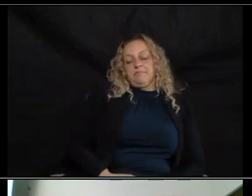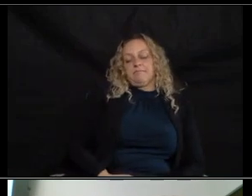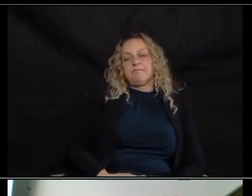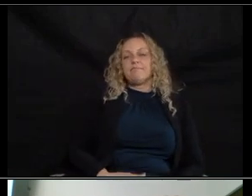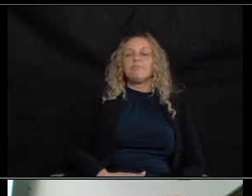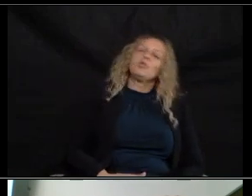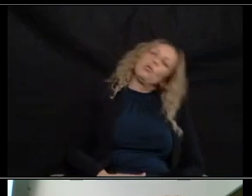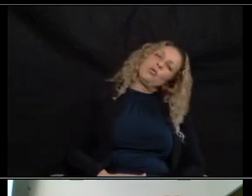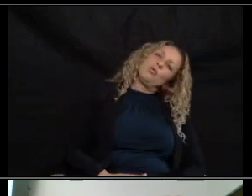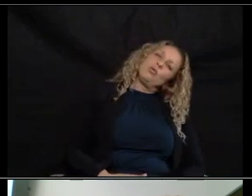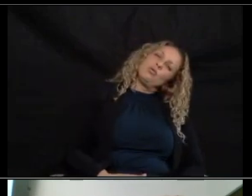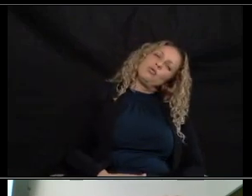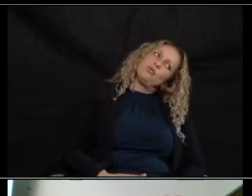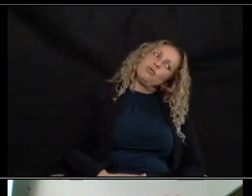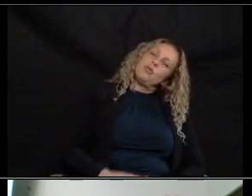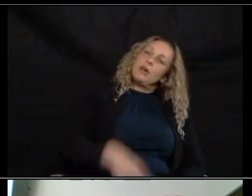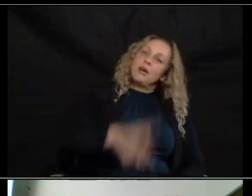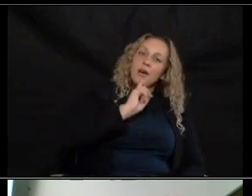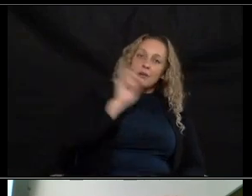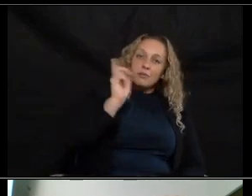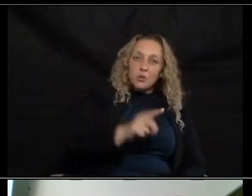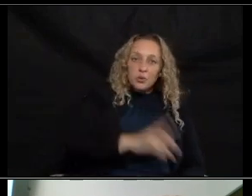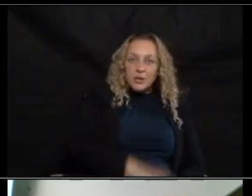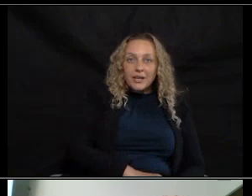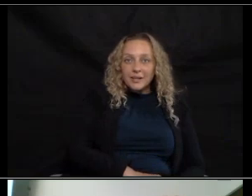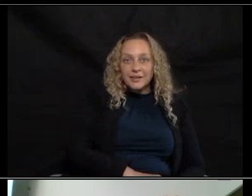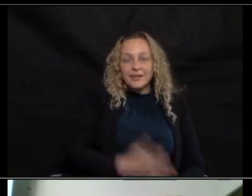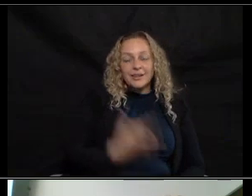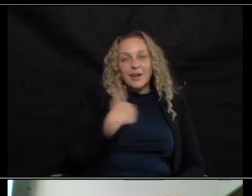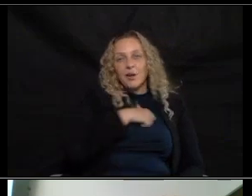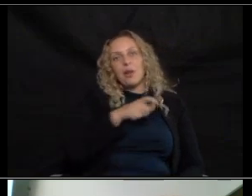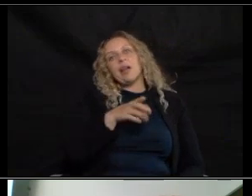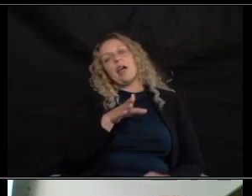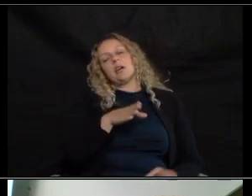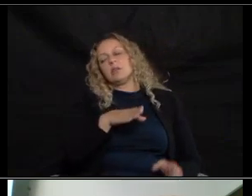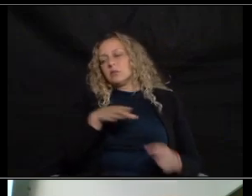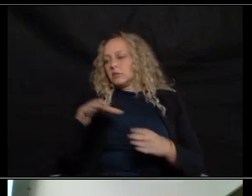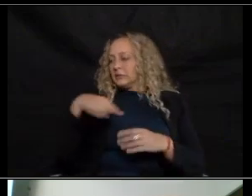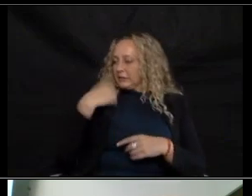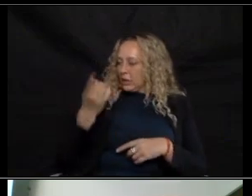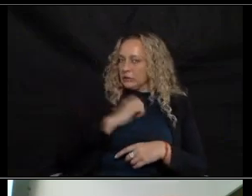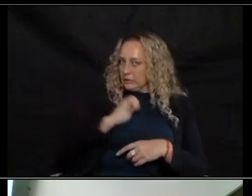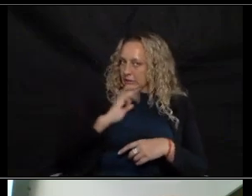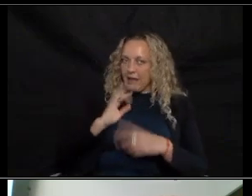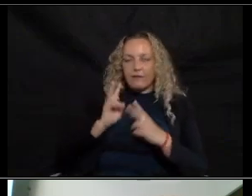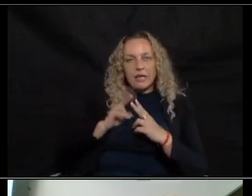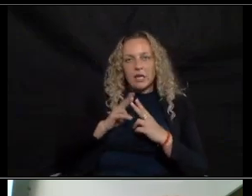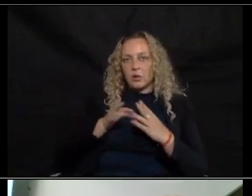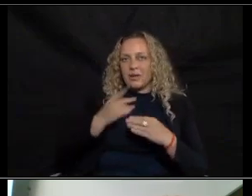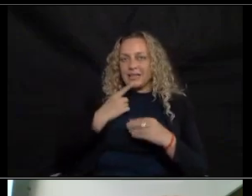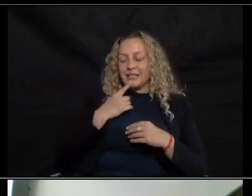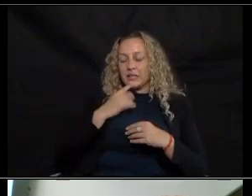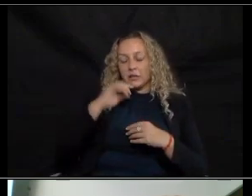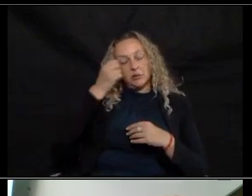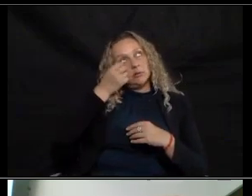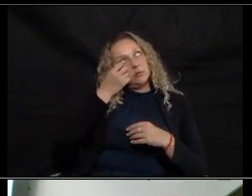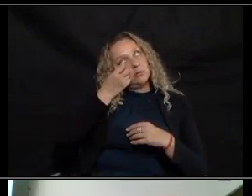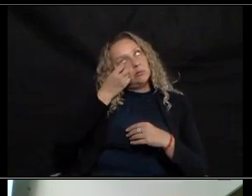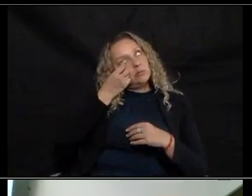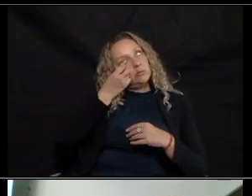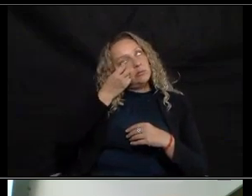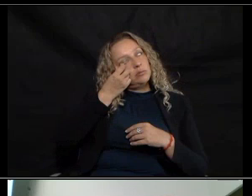So absolutely, we can direct staff either way, to say, you know what, we want